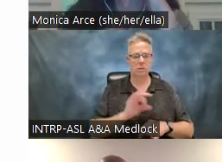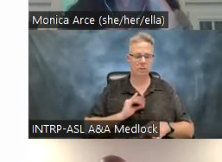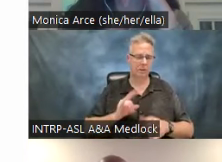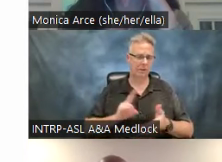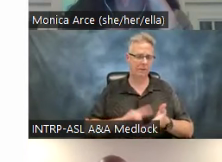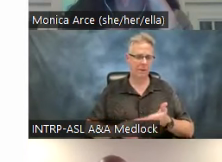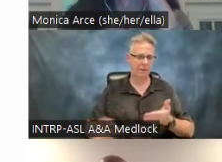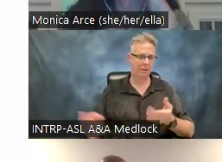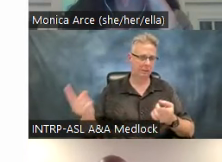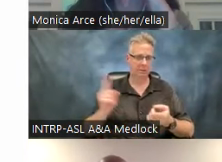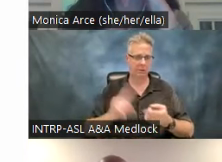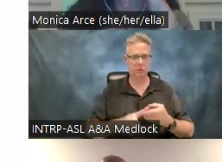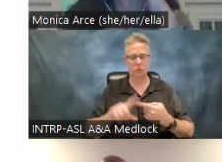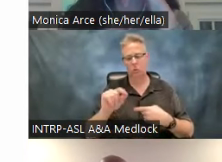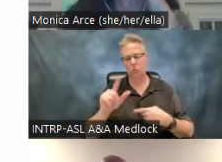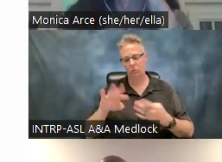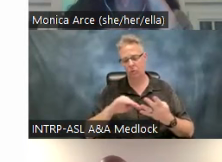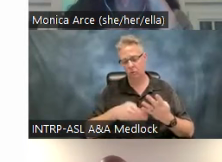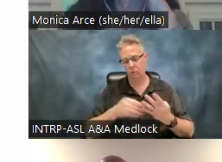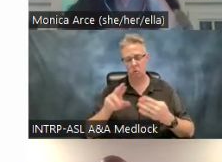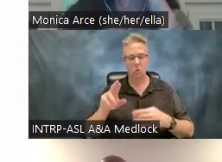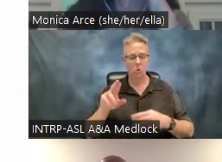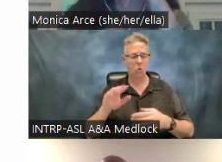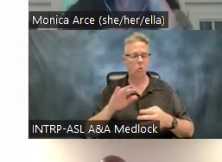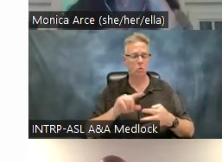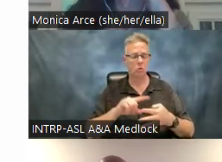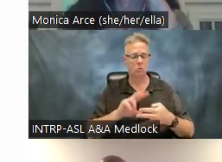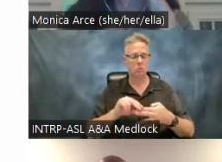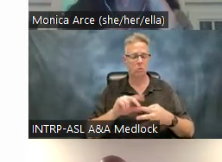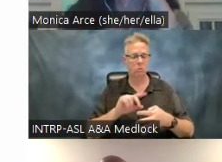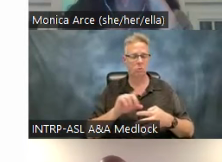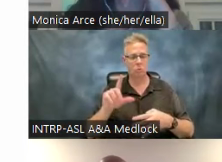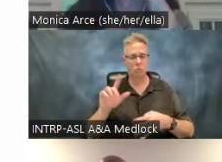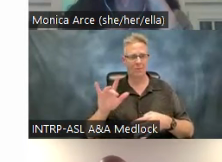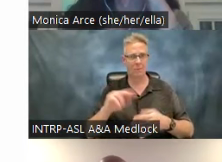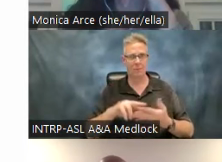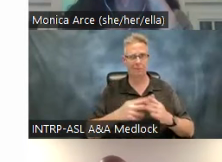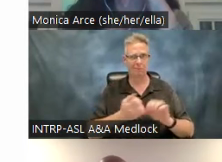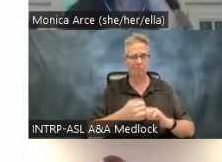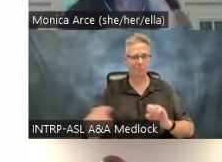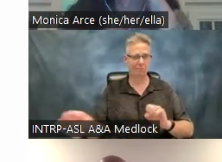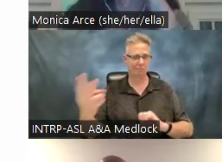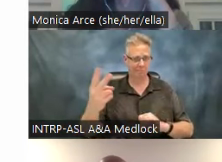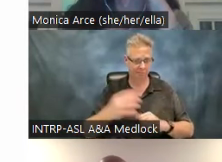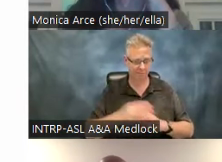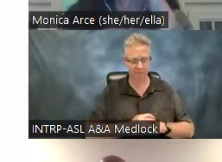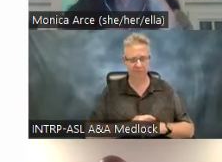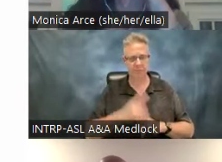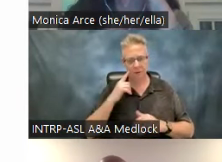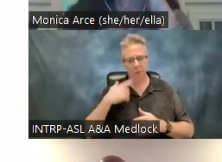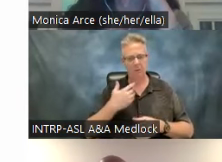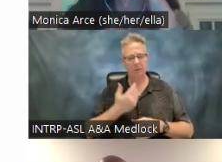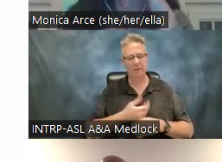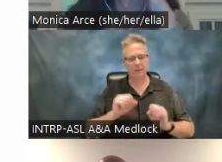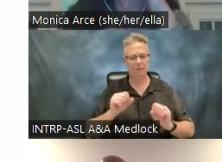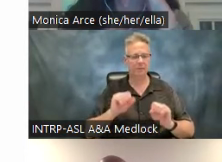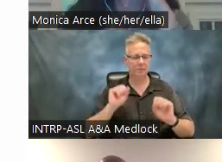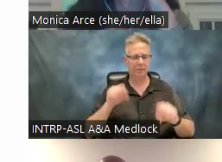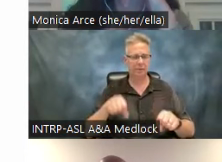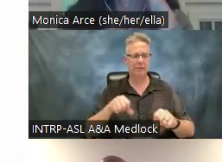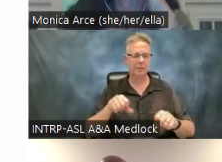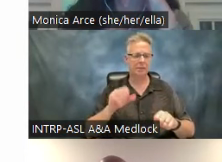cases until late 2024 or early 2025, which is like almost 2 years from now. So I think that we're safe putting this